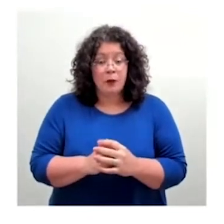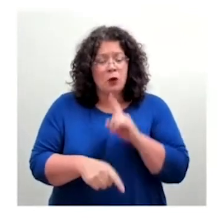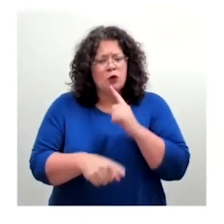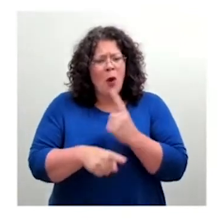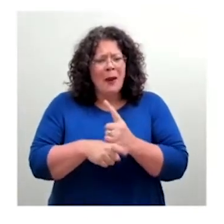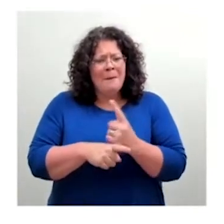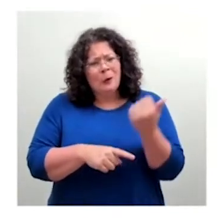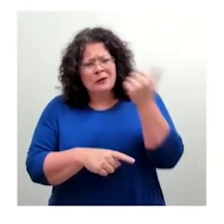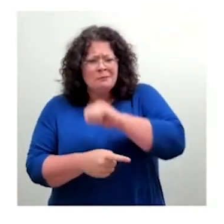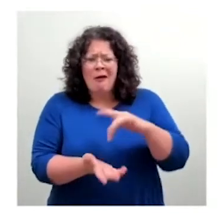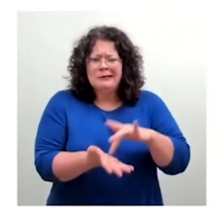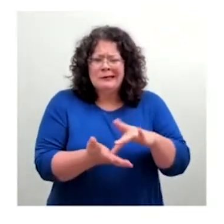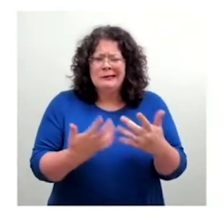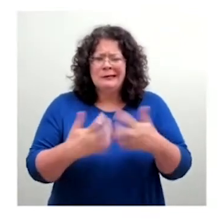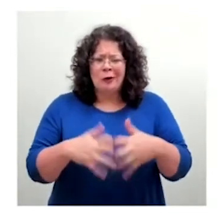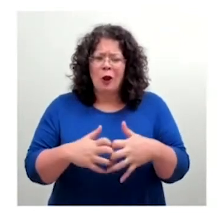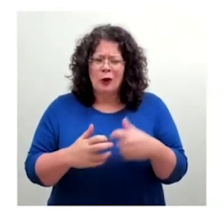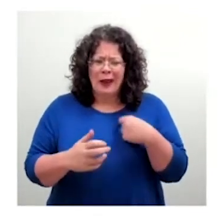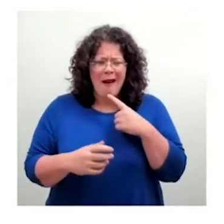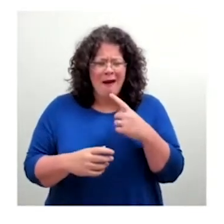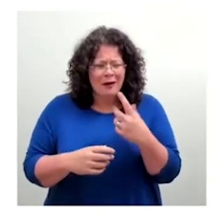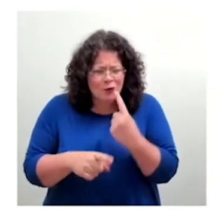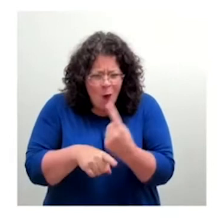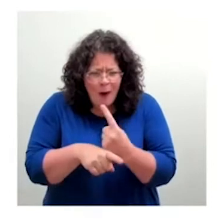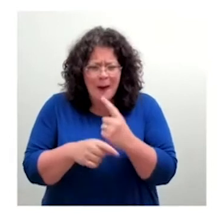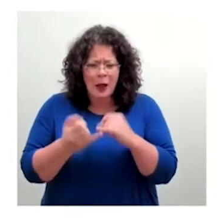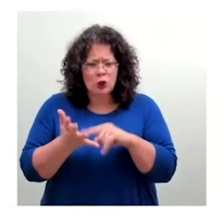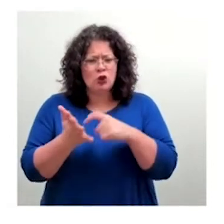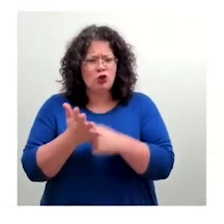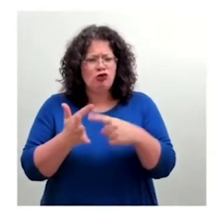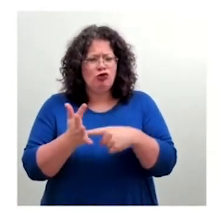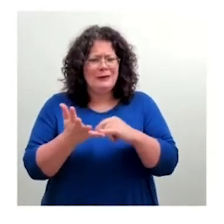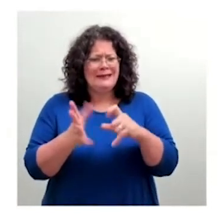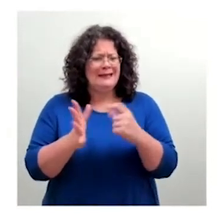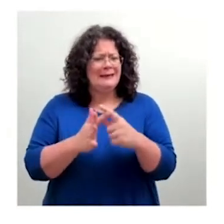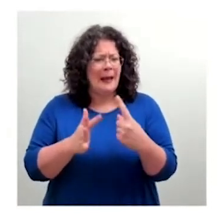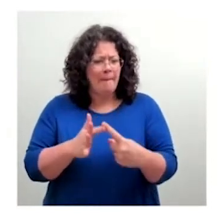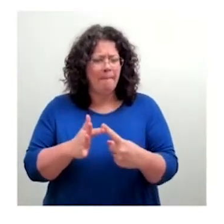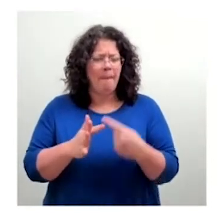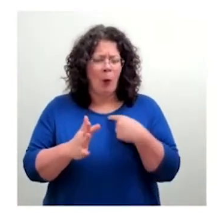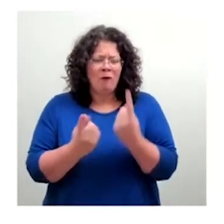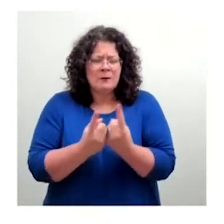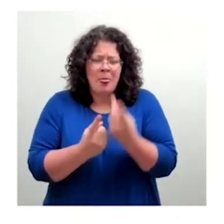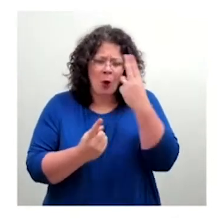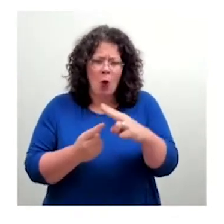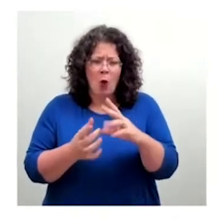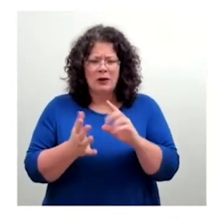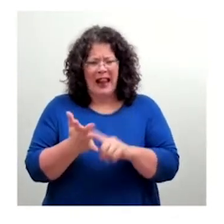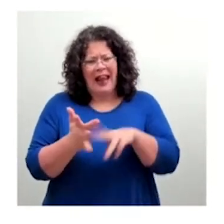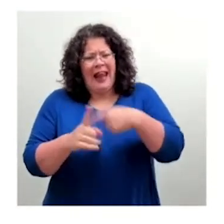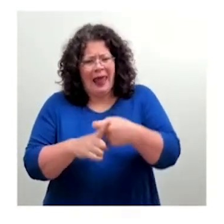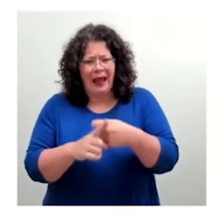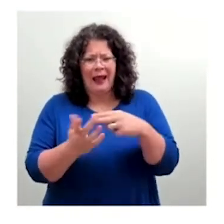things were accessible. We've had thousands of trips on our accessible taxis, and we're